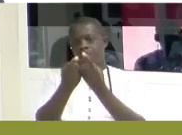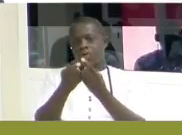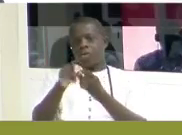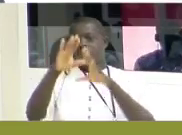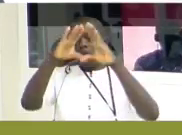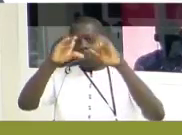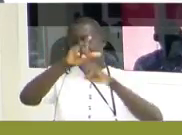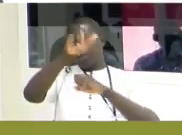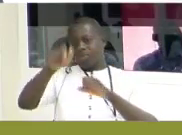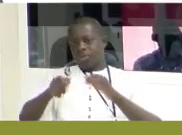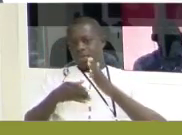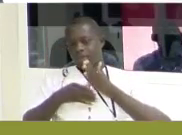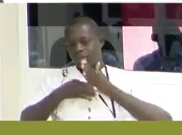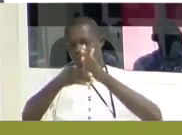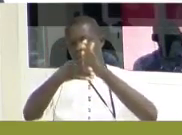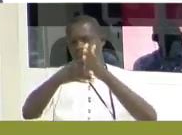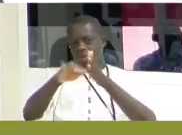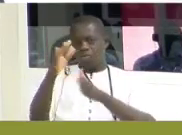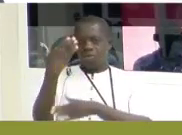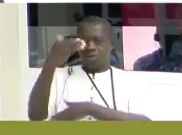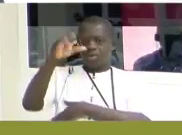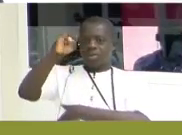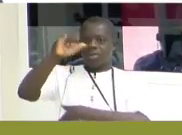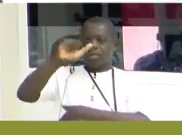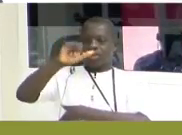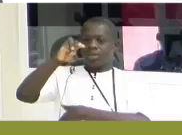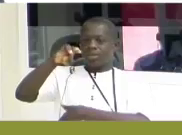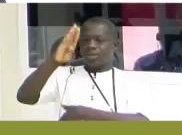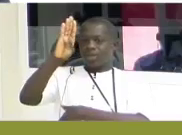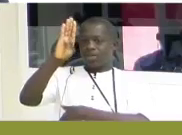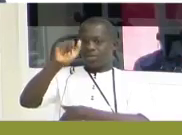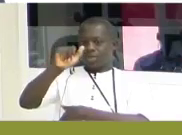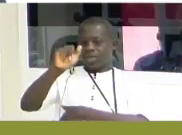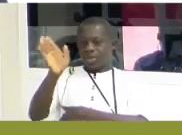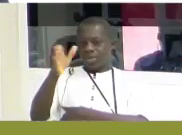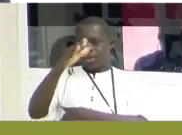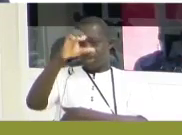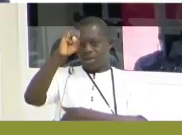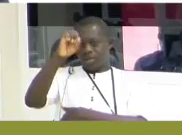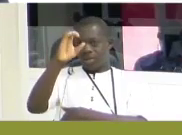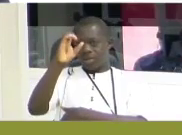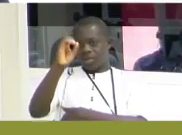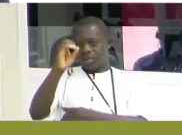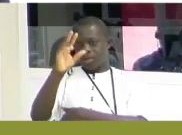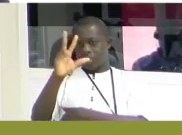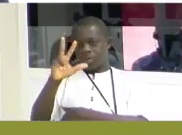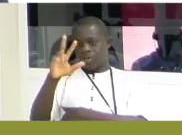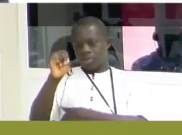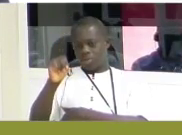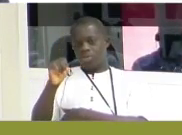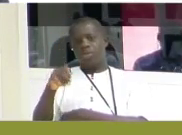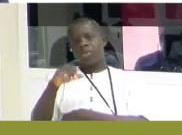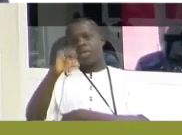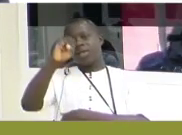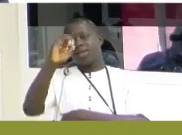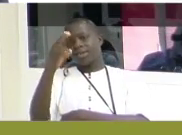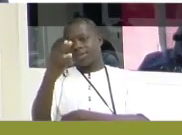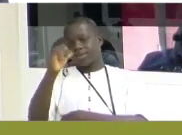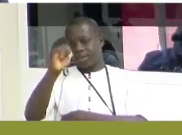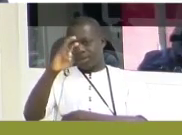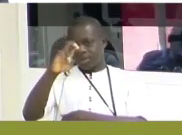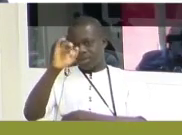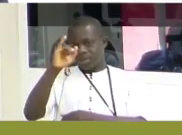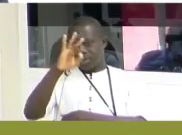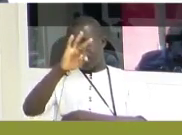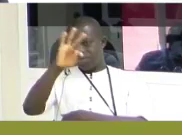time was Samba Sow, assisted by one Sirif Hydra or something Hydra. Because at the NIA, then